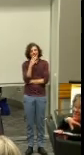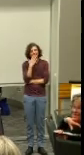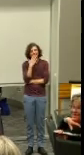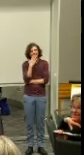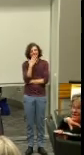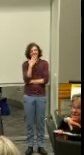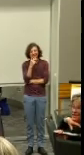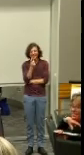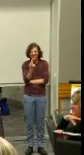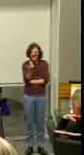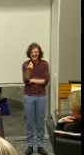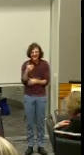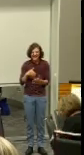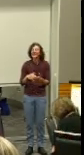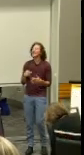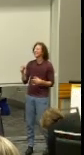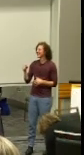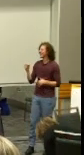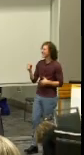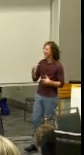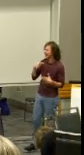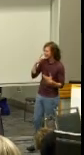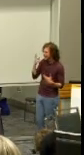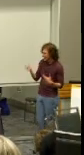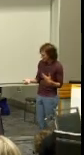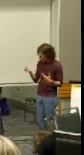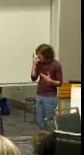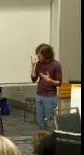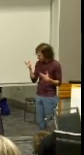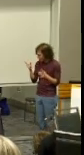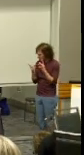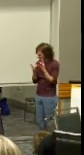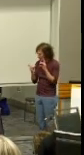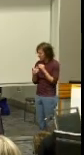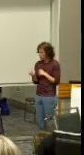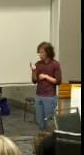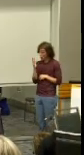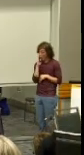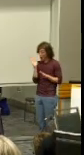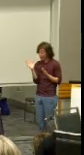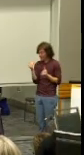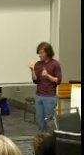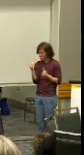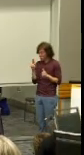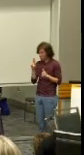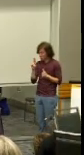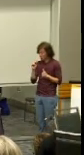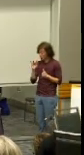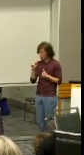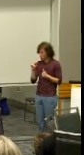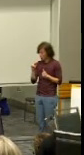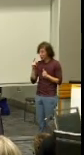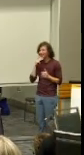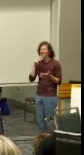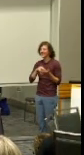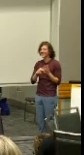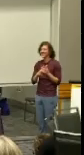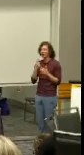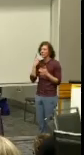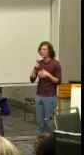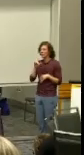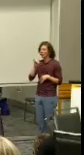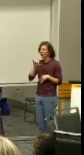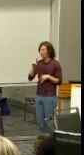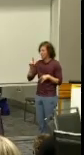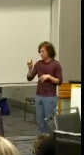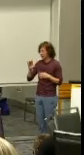It was about, I believe I understood you saying that it was the 1-bedroom units that you intend to make available for the IDB community. Yeah. Why the